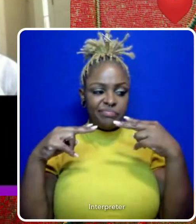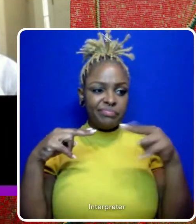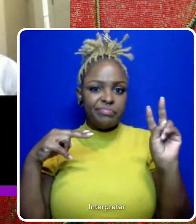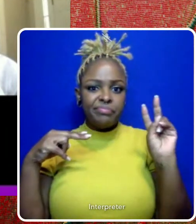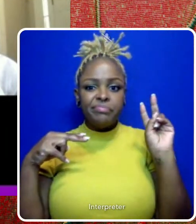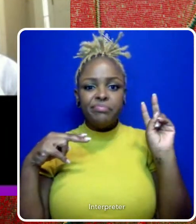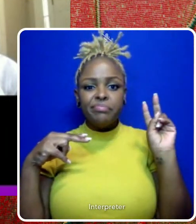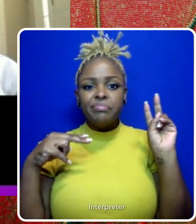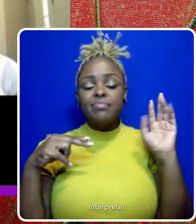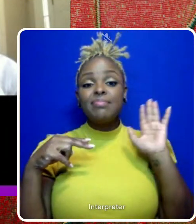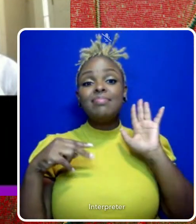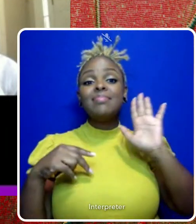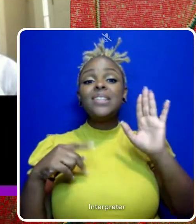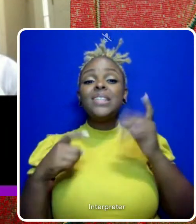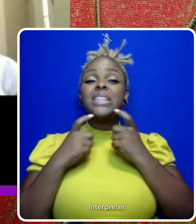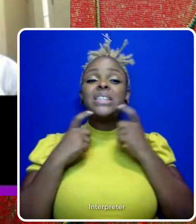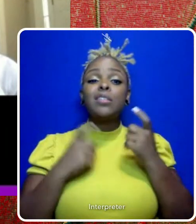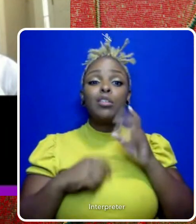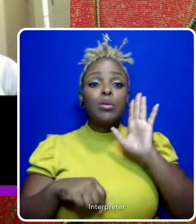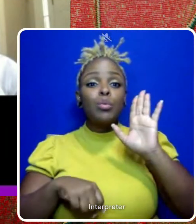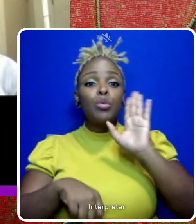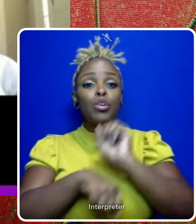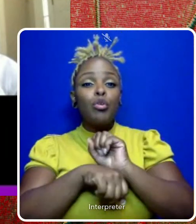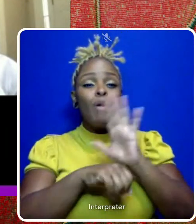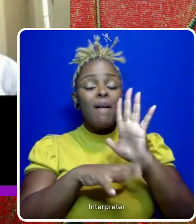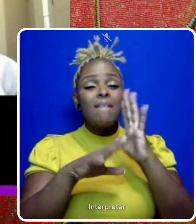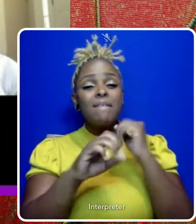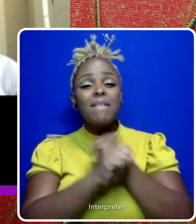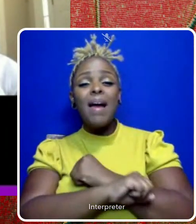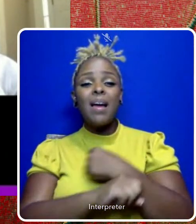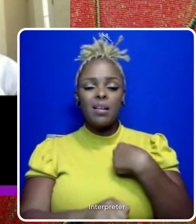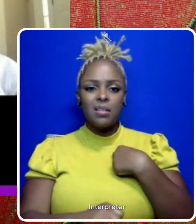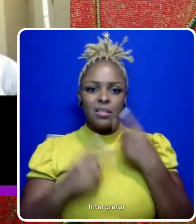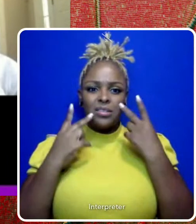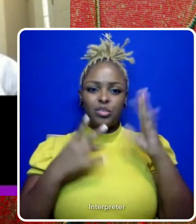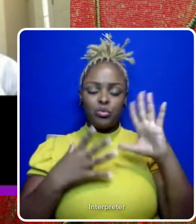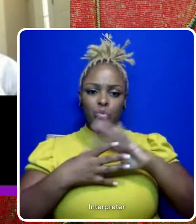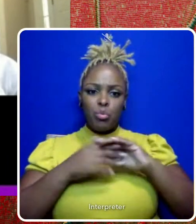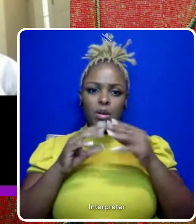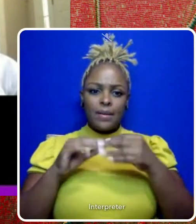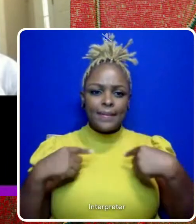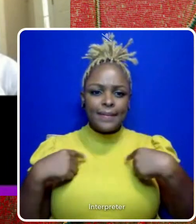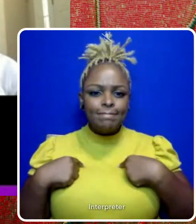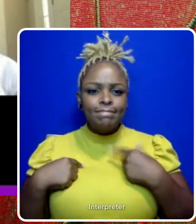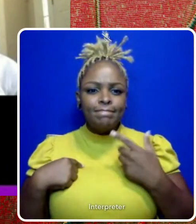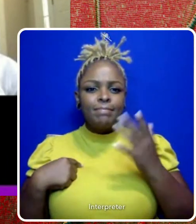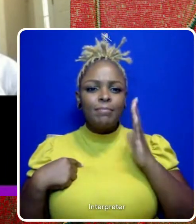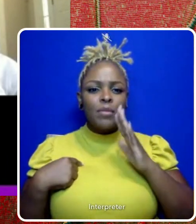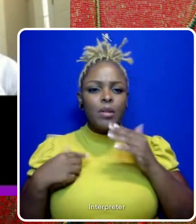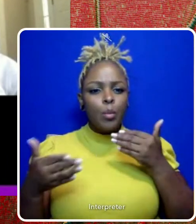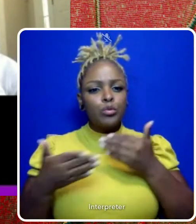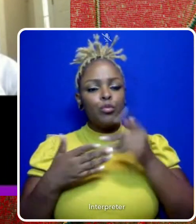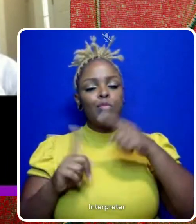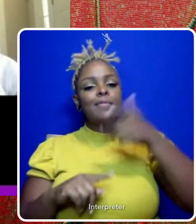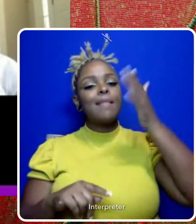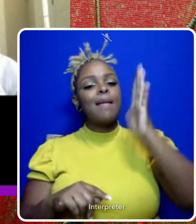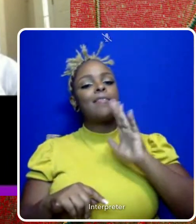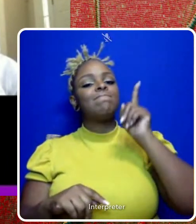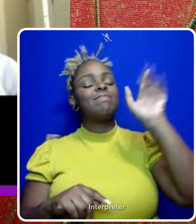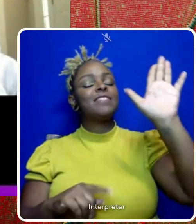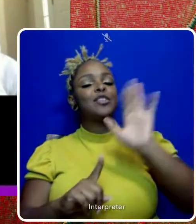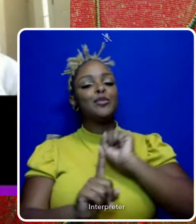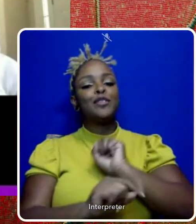poem and it is the closest thing to God I know. Because I will always be your daughter and your greatest sacrifice turned into a